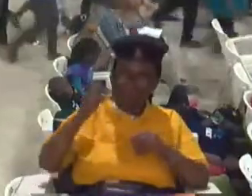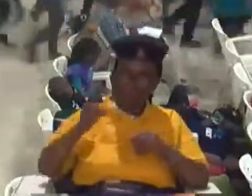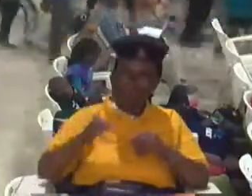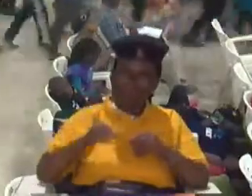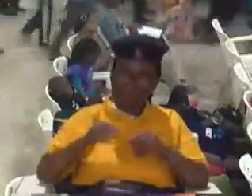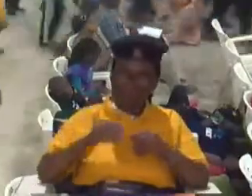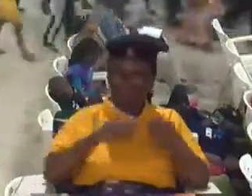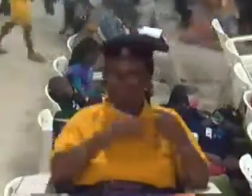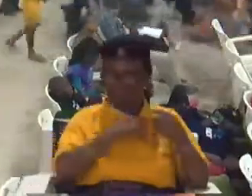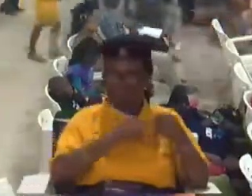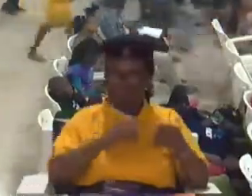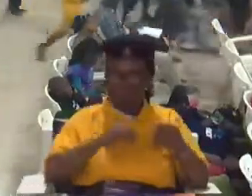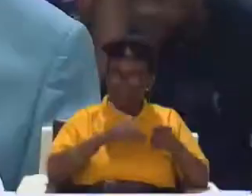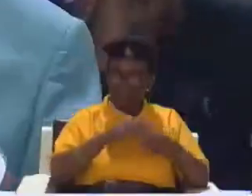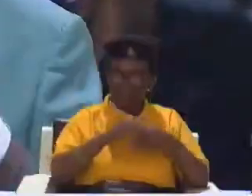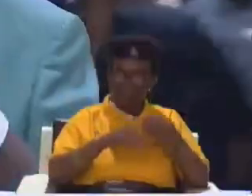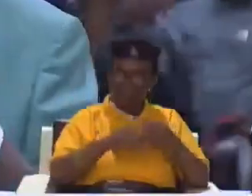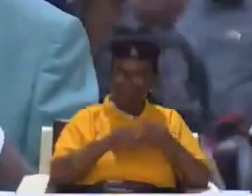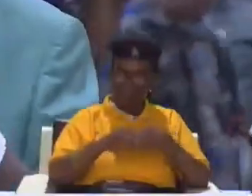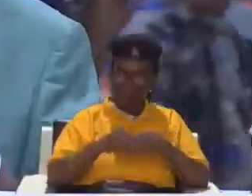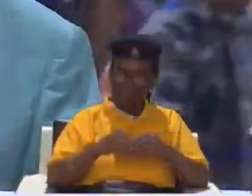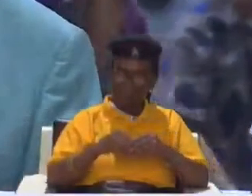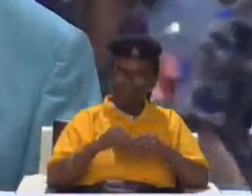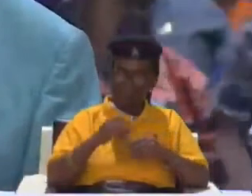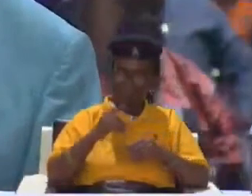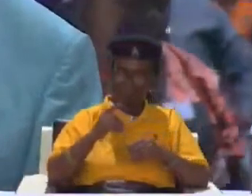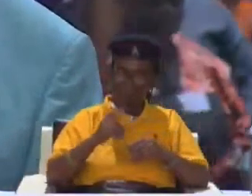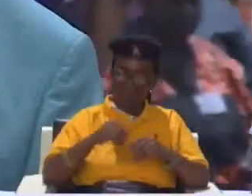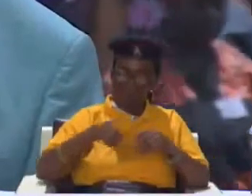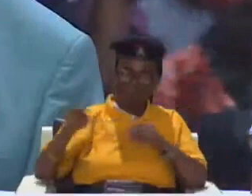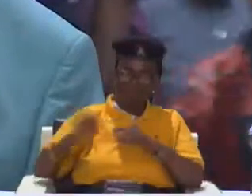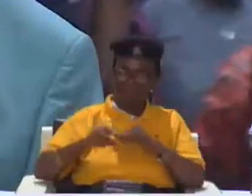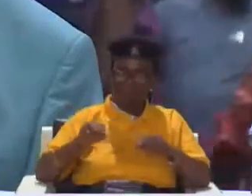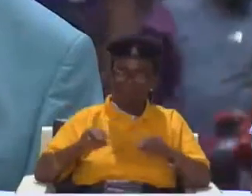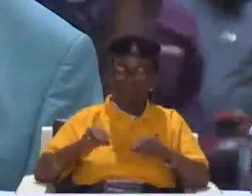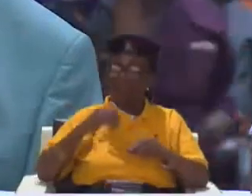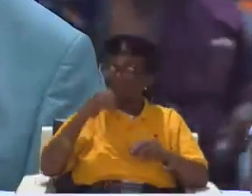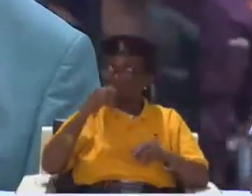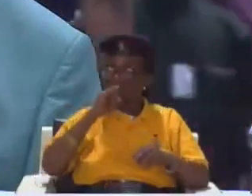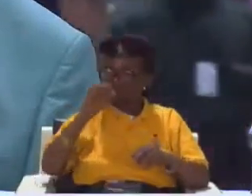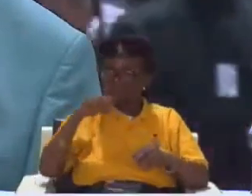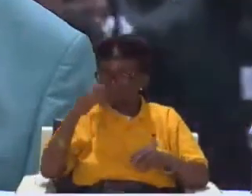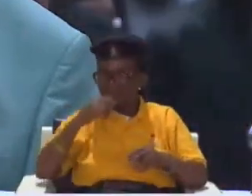Since all you want to do tonight is speak, Lord. Speak.